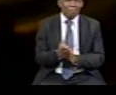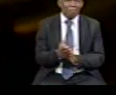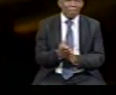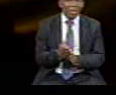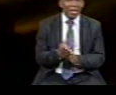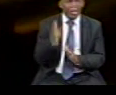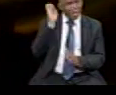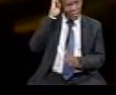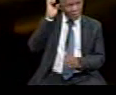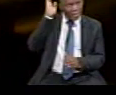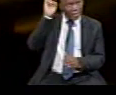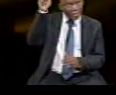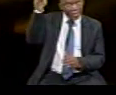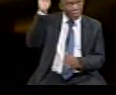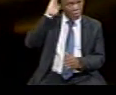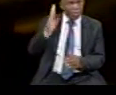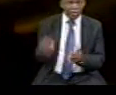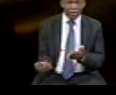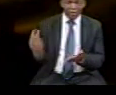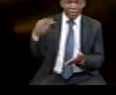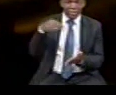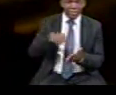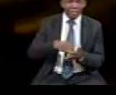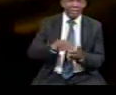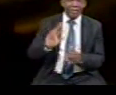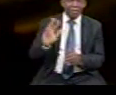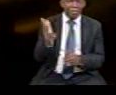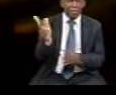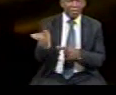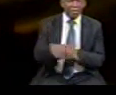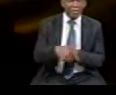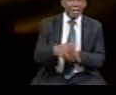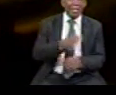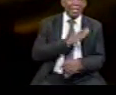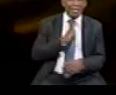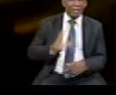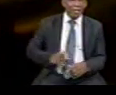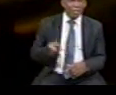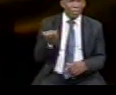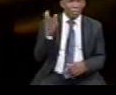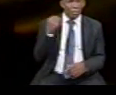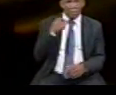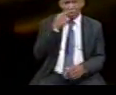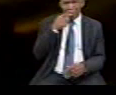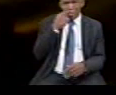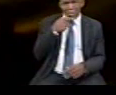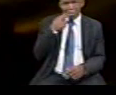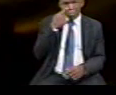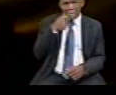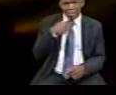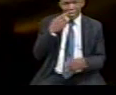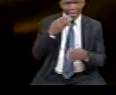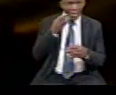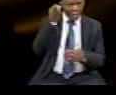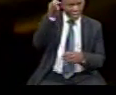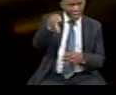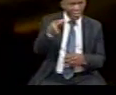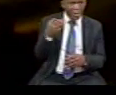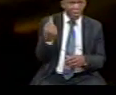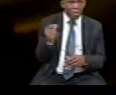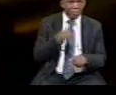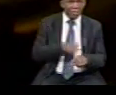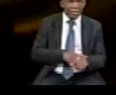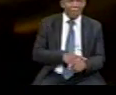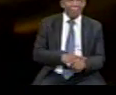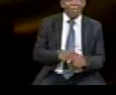resurrect again the third day. And Christ was speaking ahead of time and was telling his disciples and the